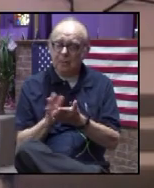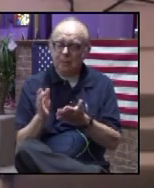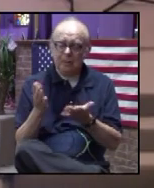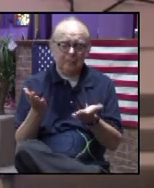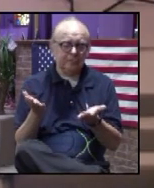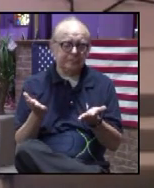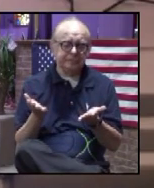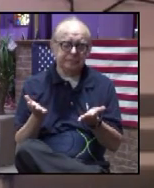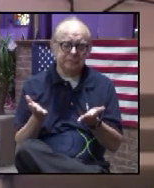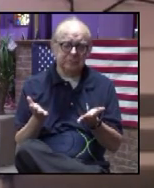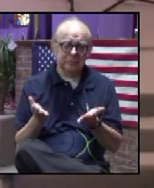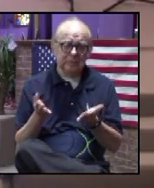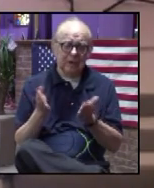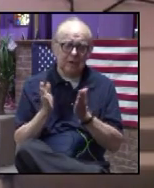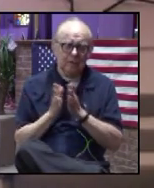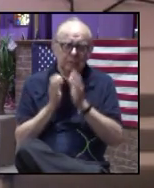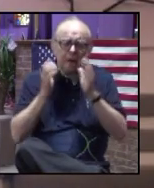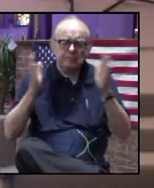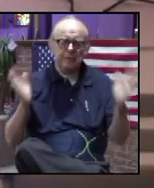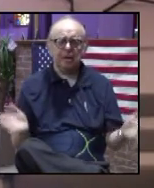It's pray big